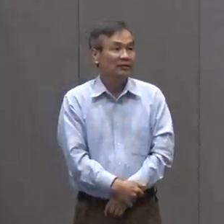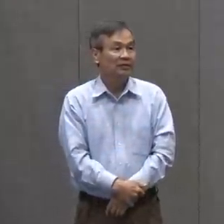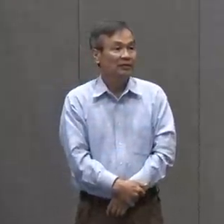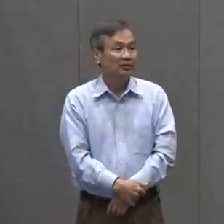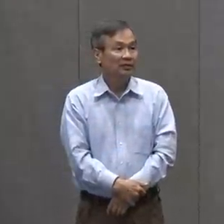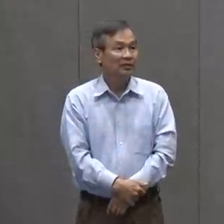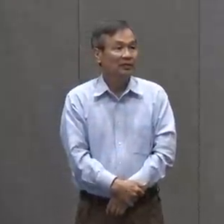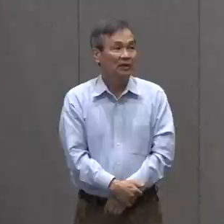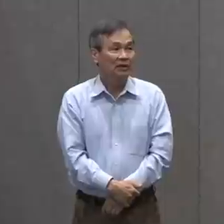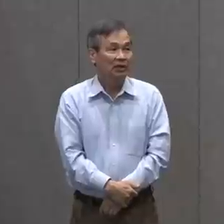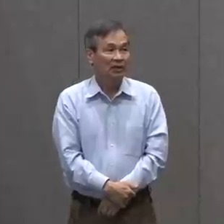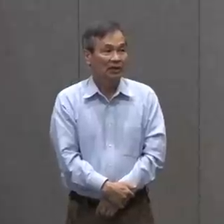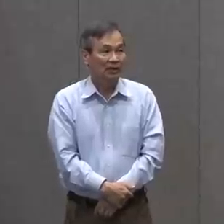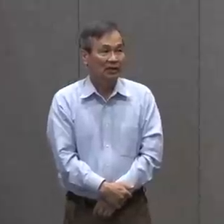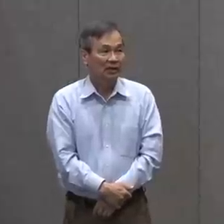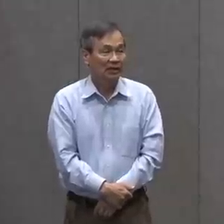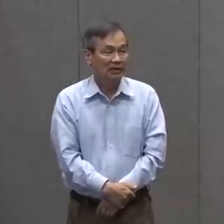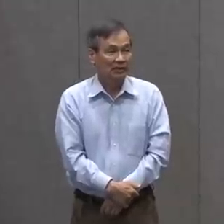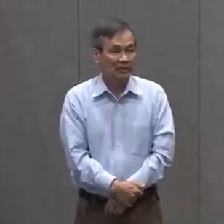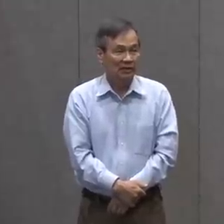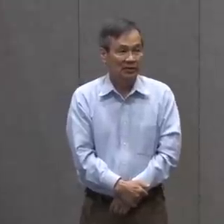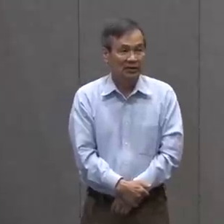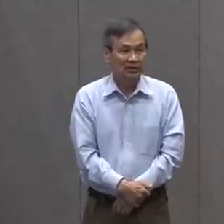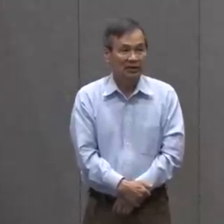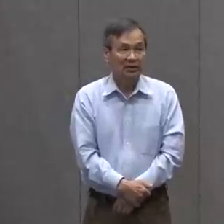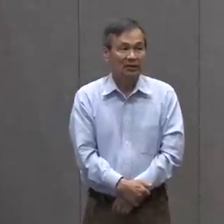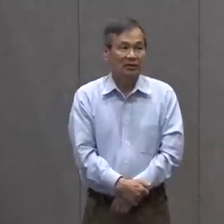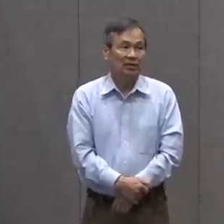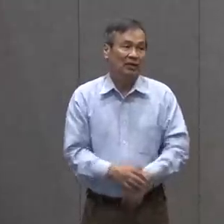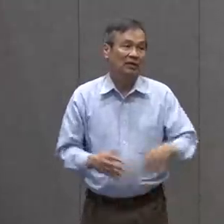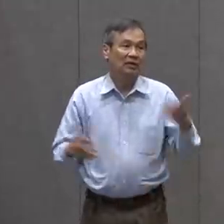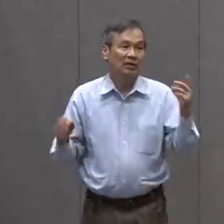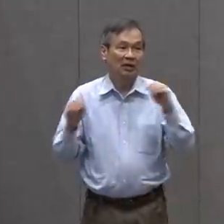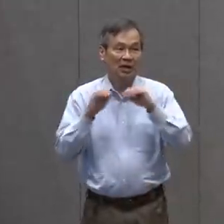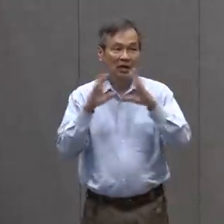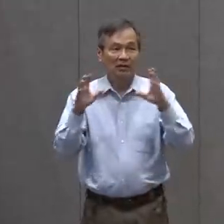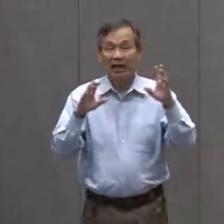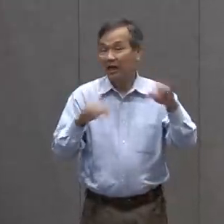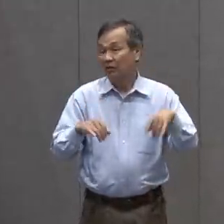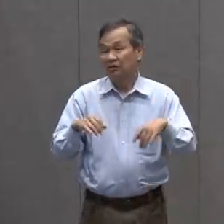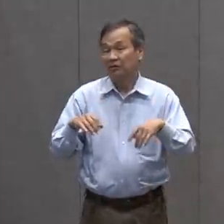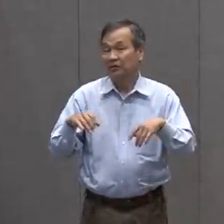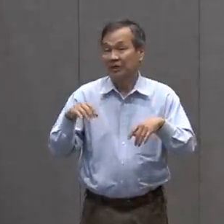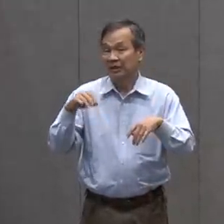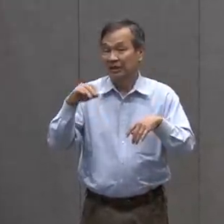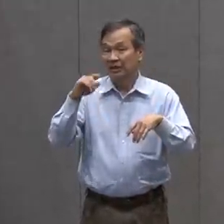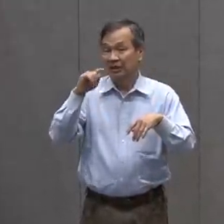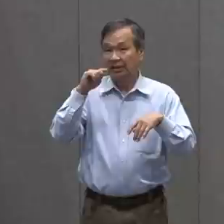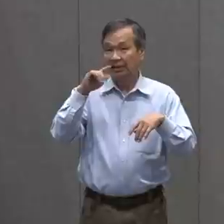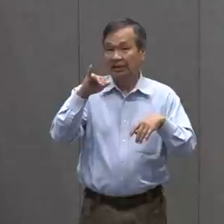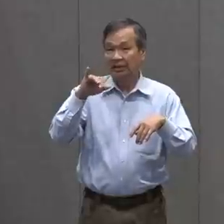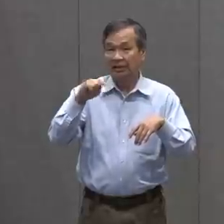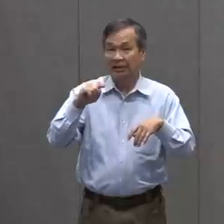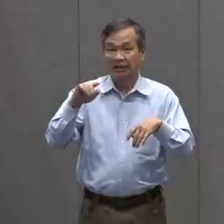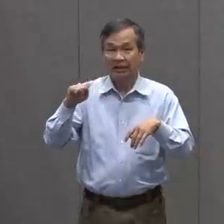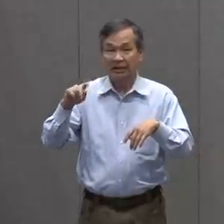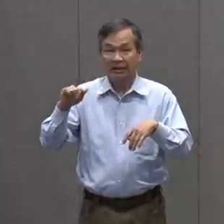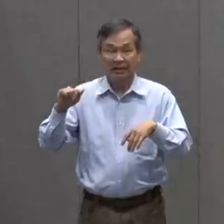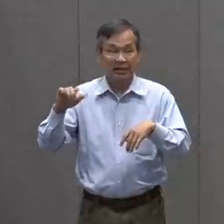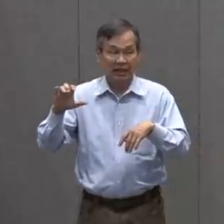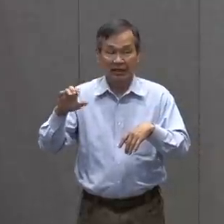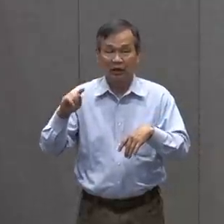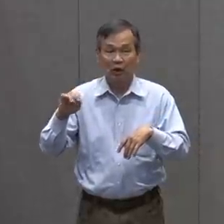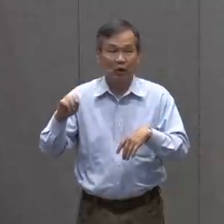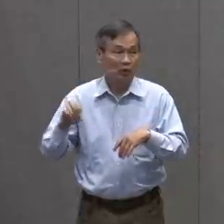Now, if you were working on a tic-tac-toe, she probably would have she would probably have it soon, I'm guessing. But